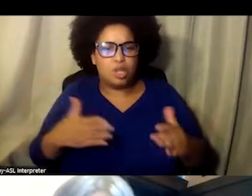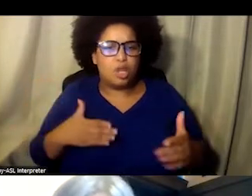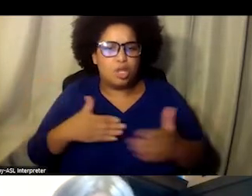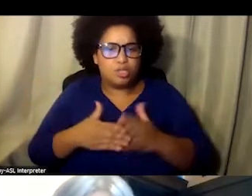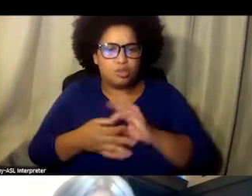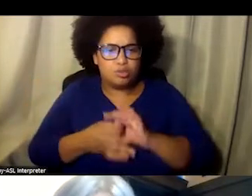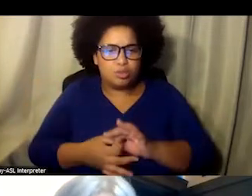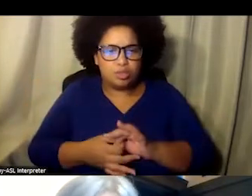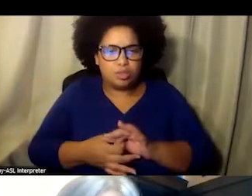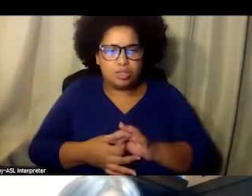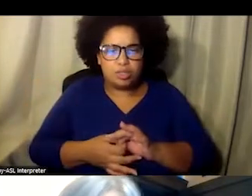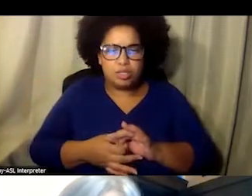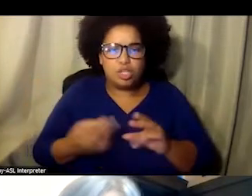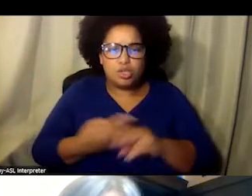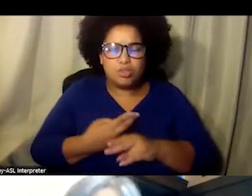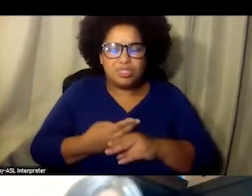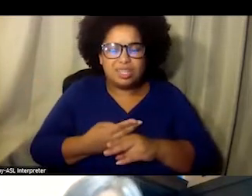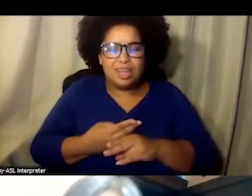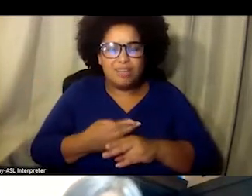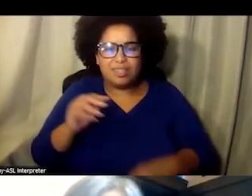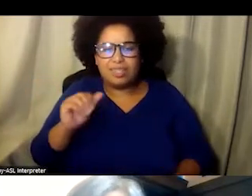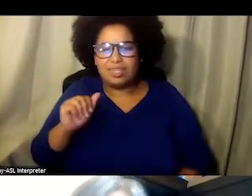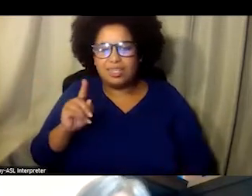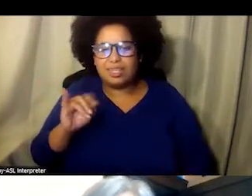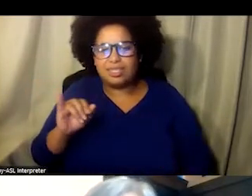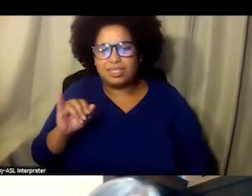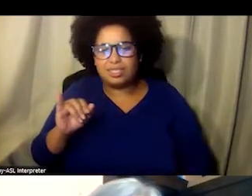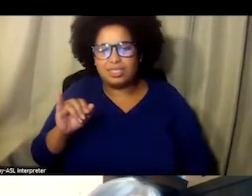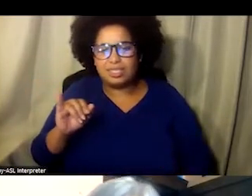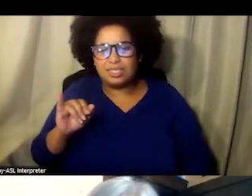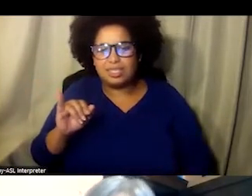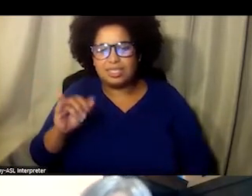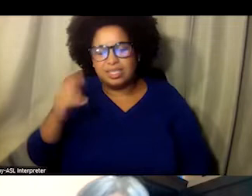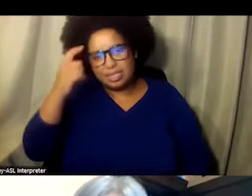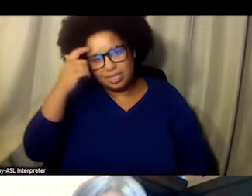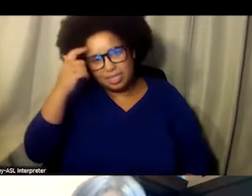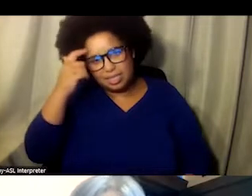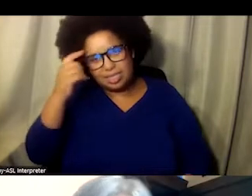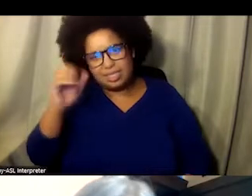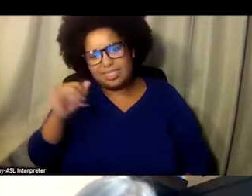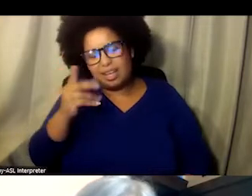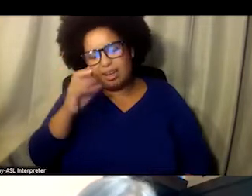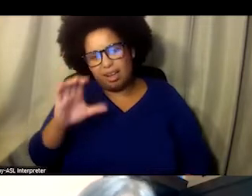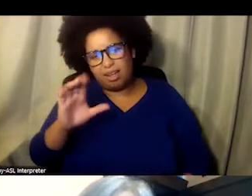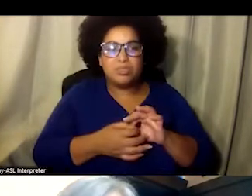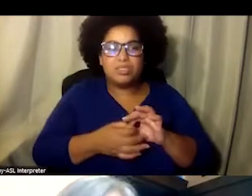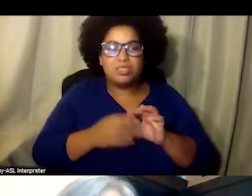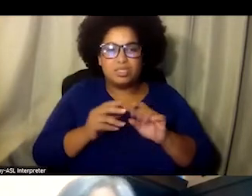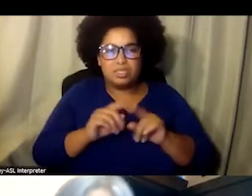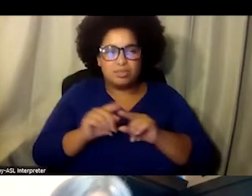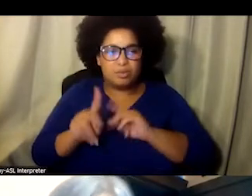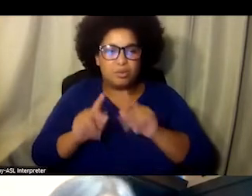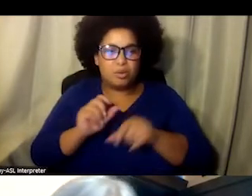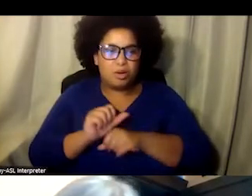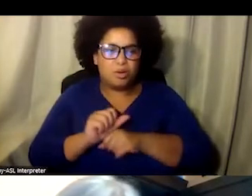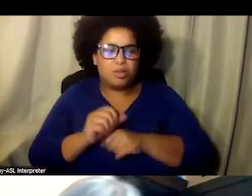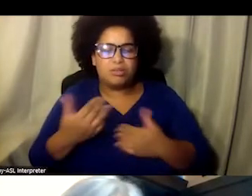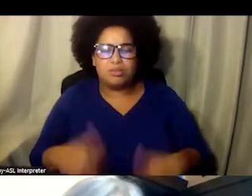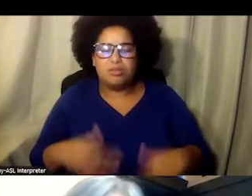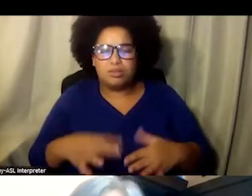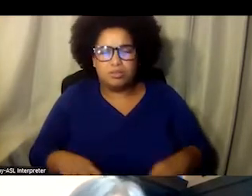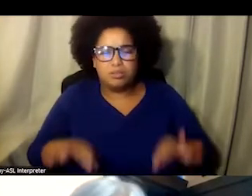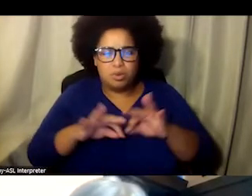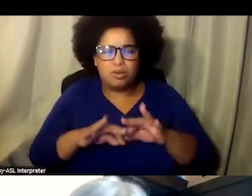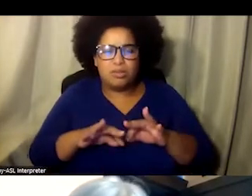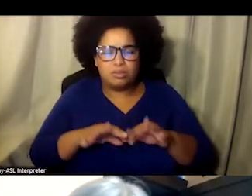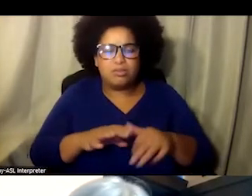use of antipsychotic medication, which really modified our medical practices at the institution and in the community. So I won't linger on this,